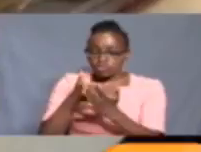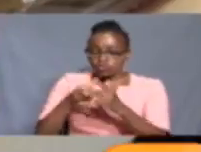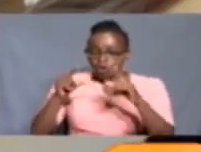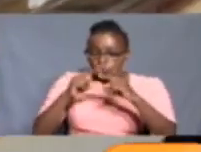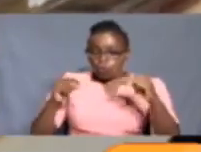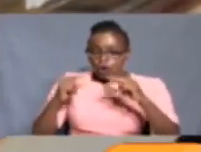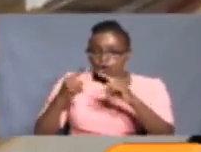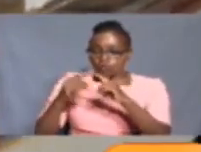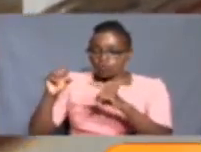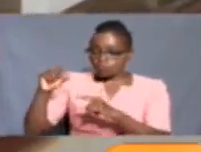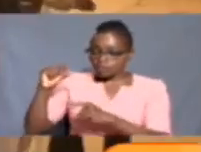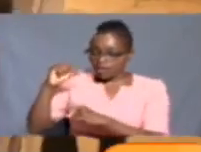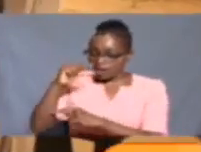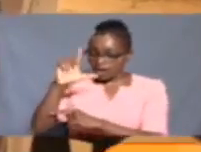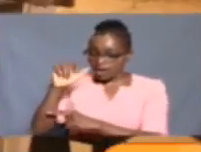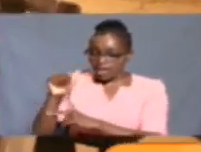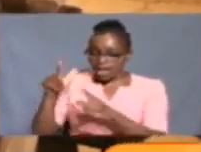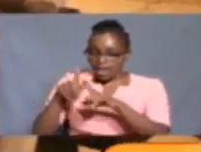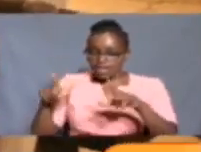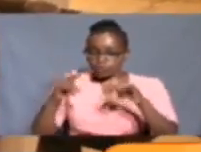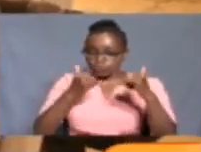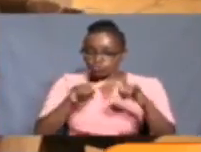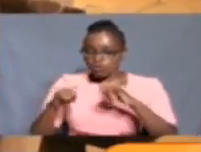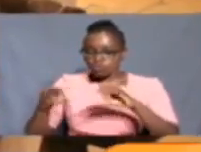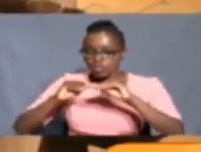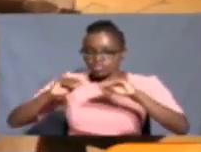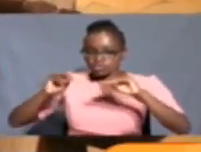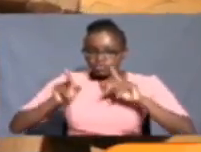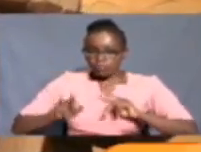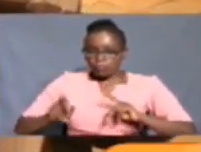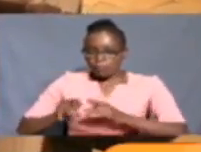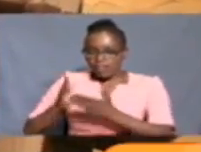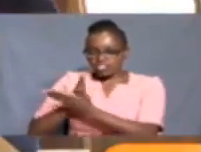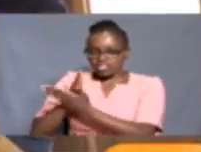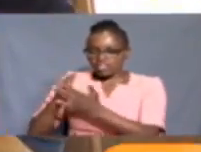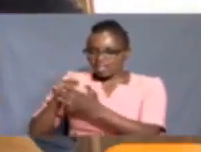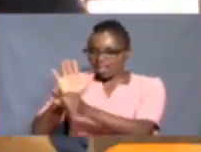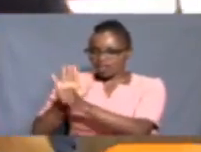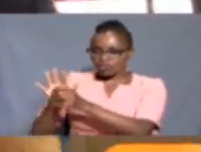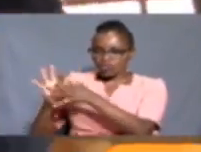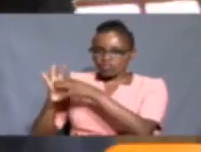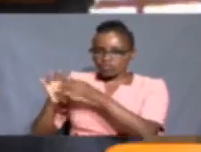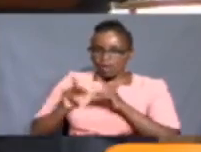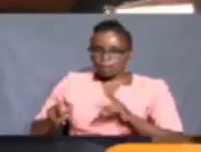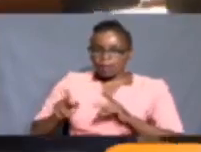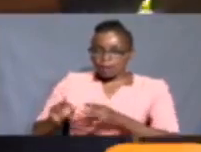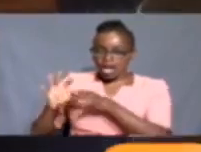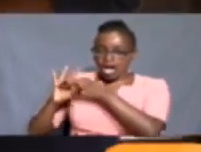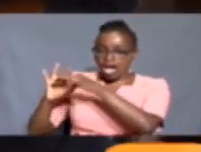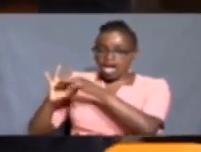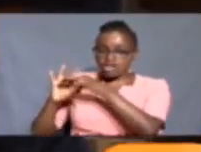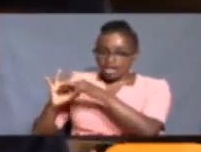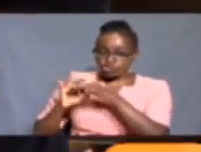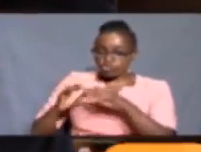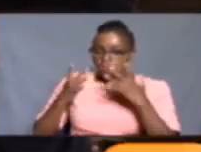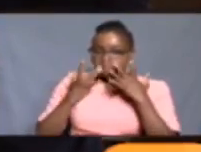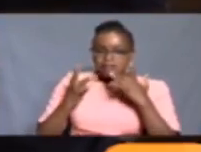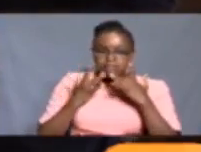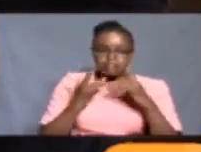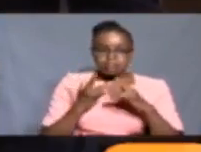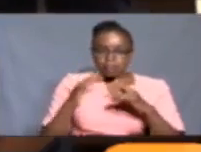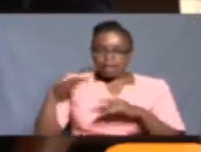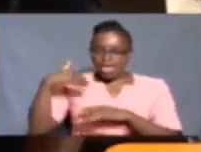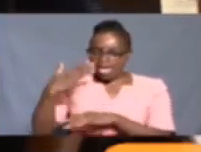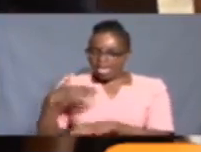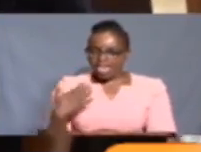the Sagalla dialect. In a bid to educate and share much of their culture with other people, a cultural festival is hosted every year in